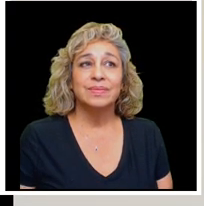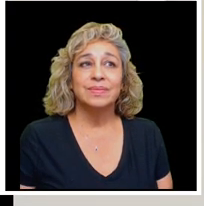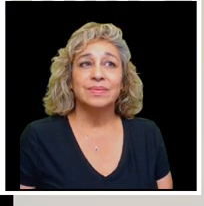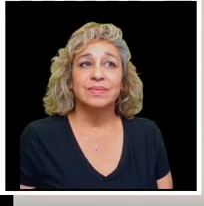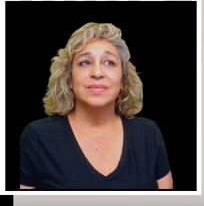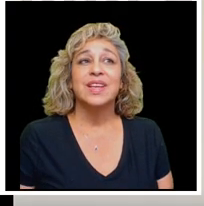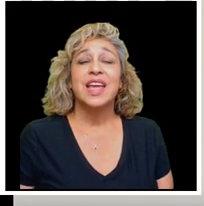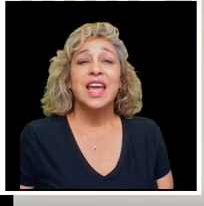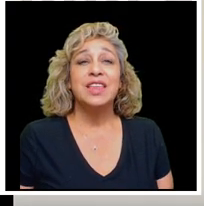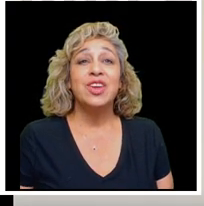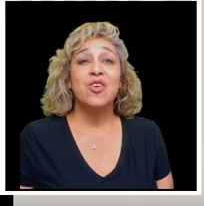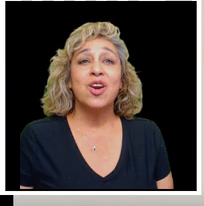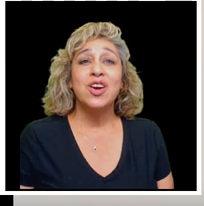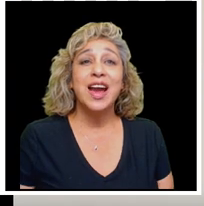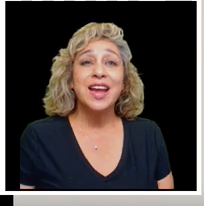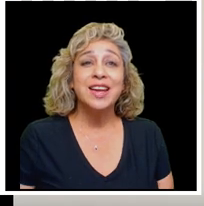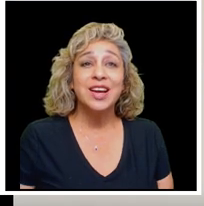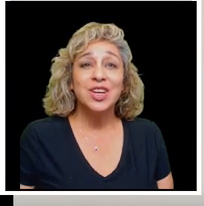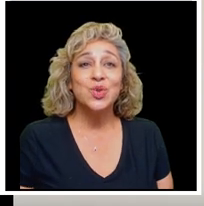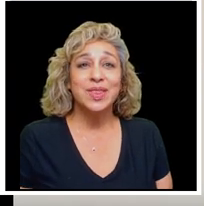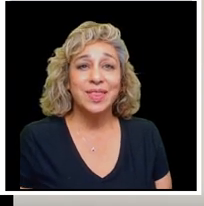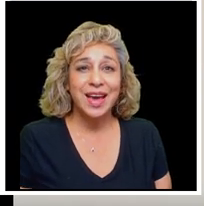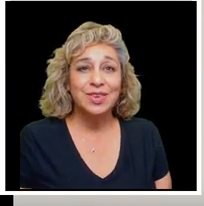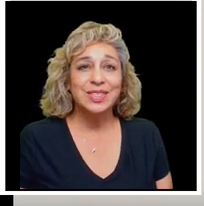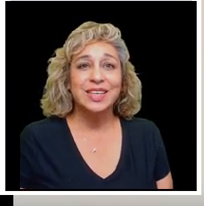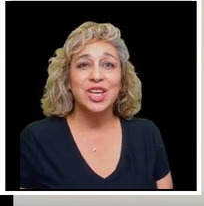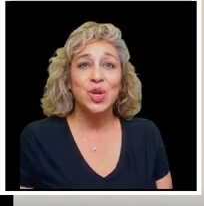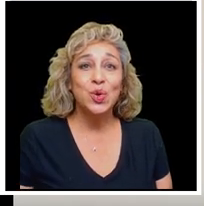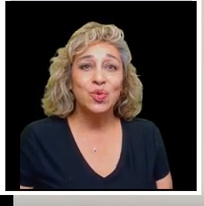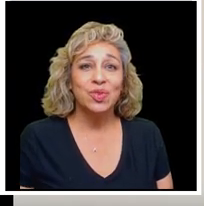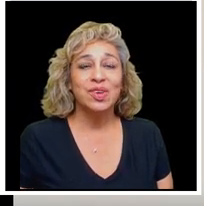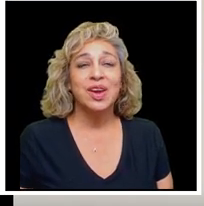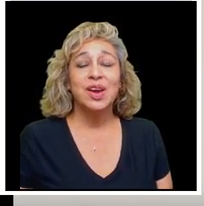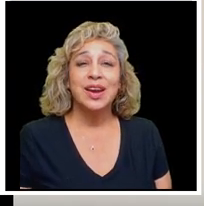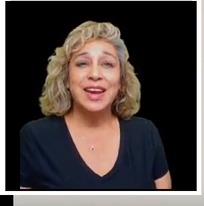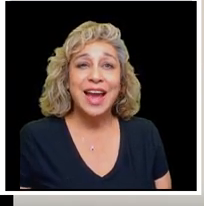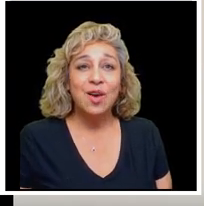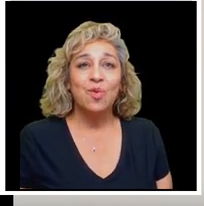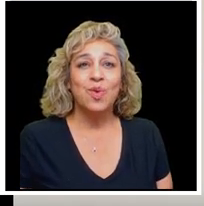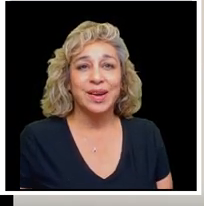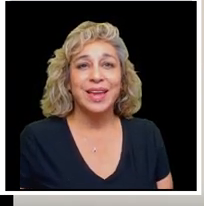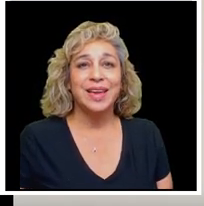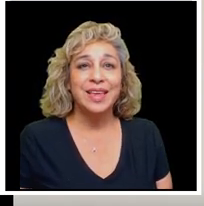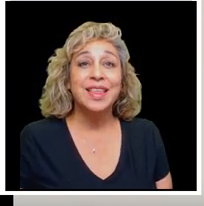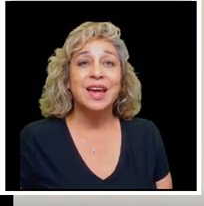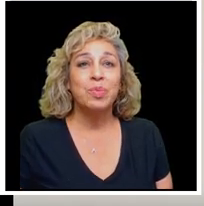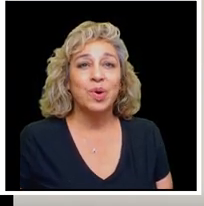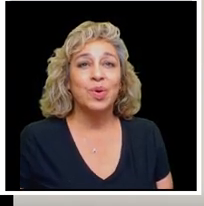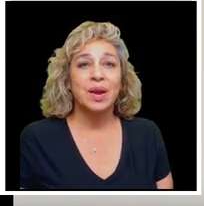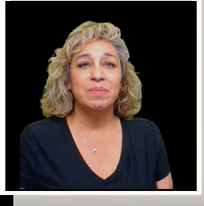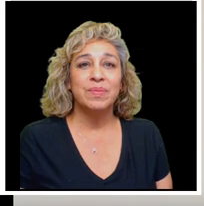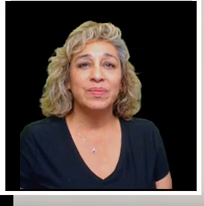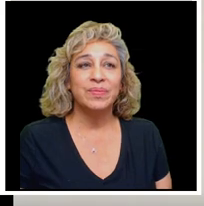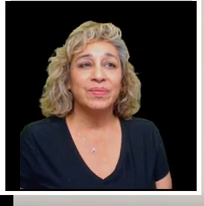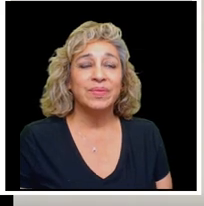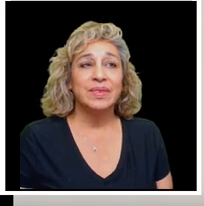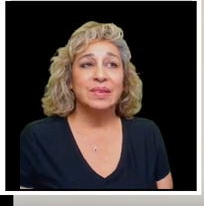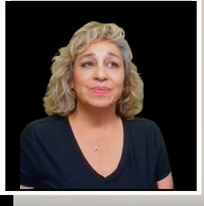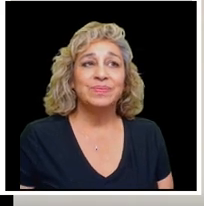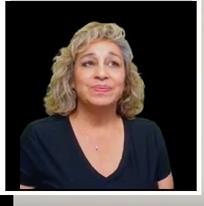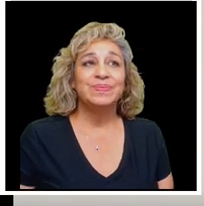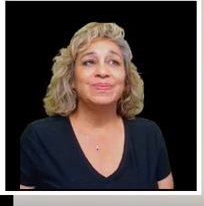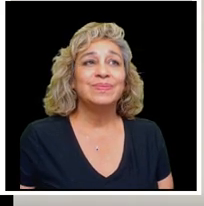and there are 900,000 youth now working in that program